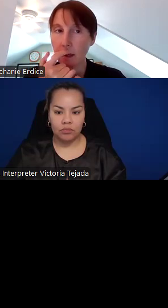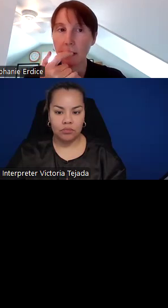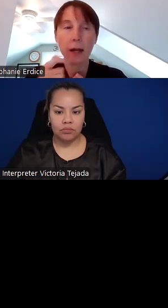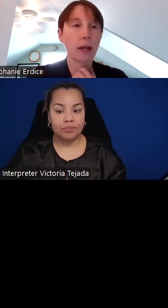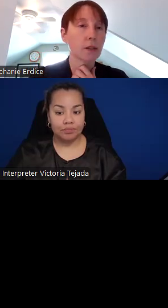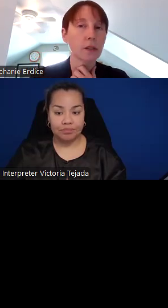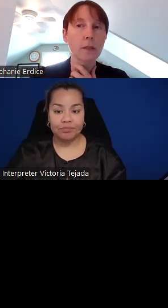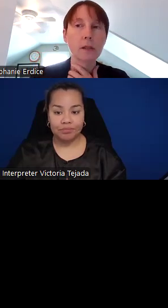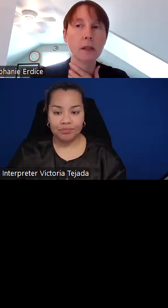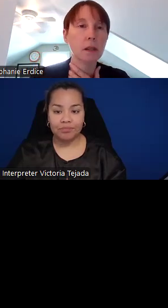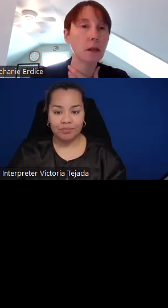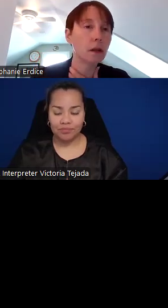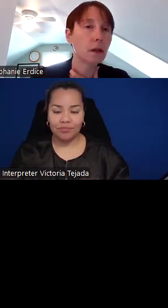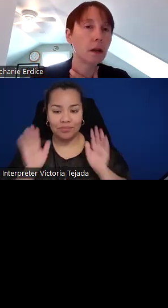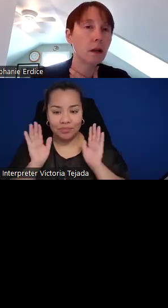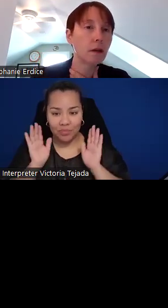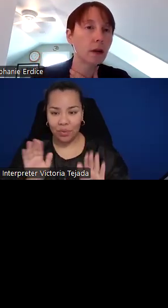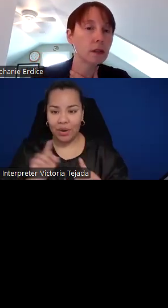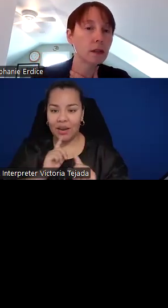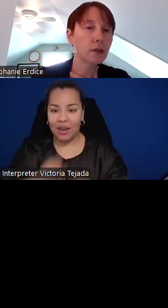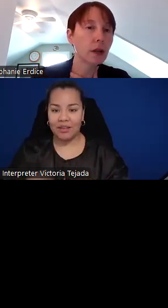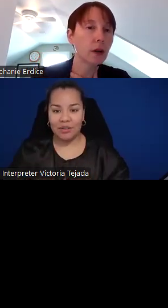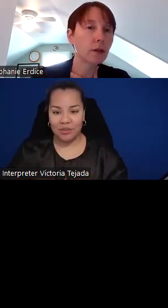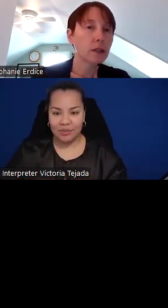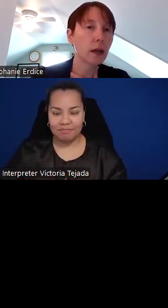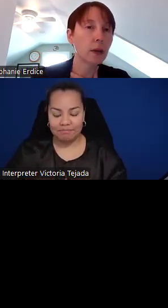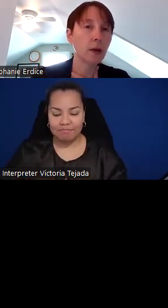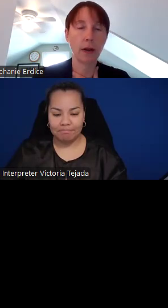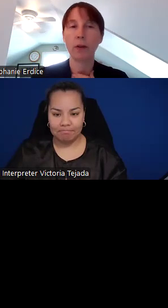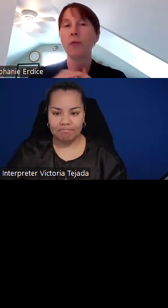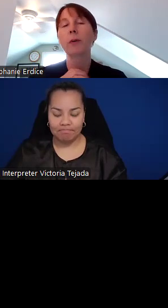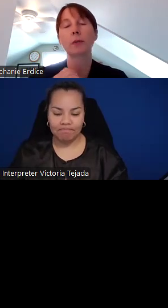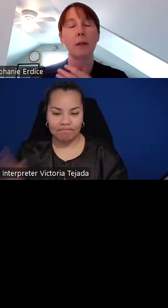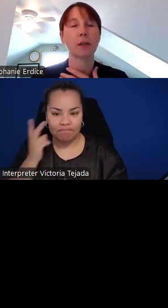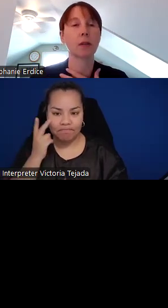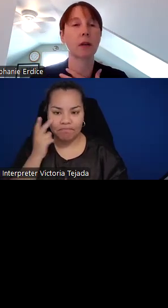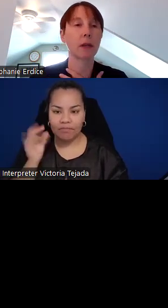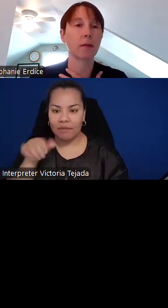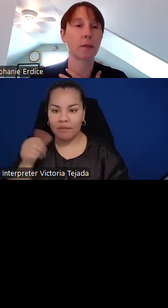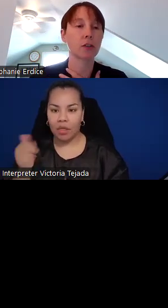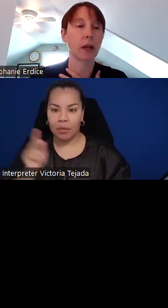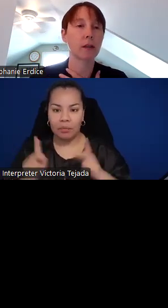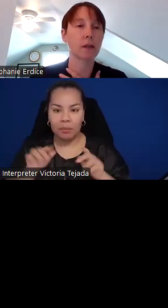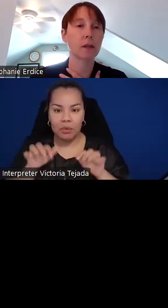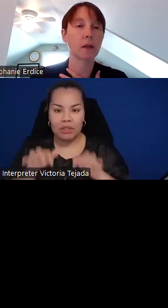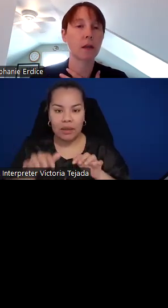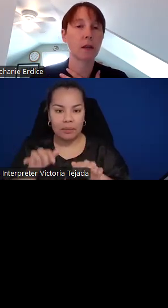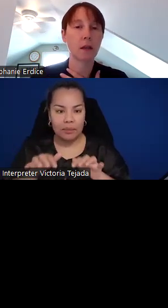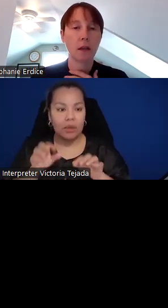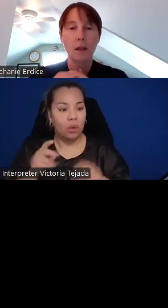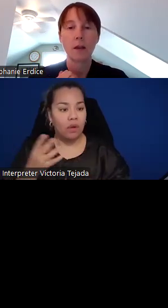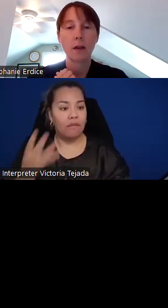Great. These are great answers. Let me see. You can see if there's anyone else typing. Oh yeah, we have 4 people typing. So let me give them a